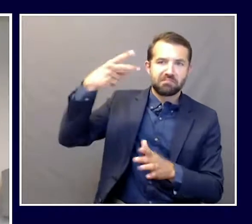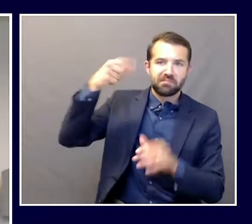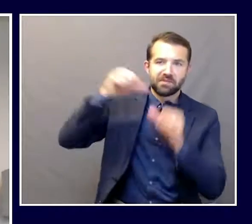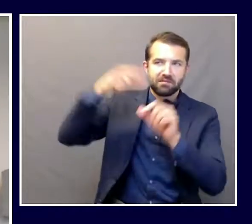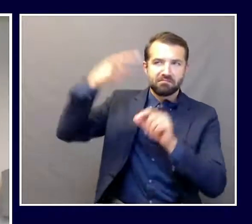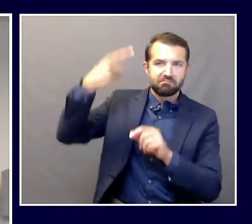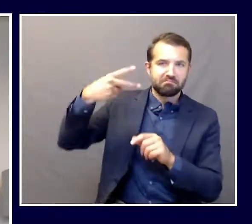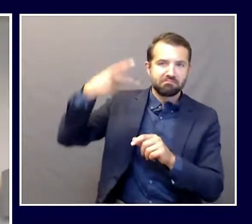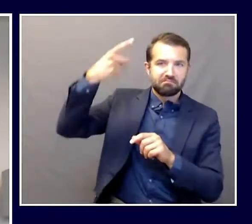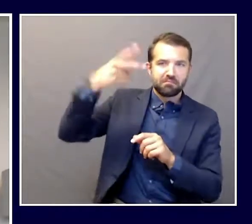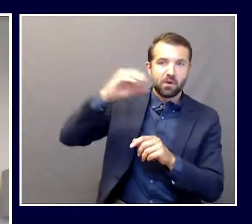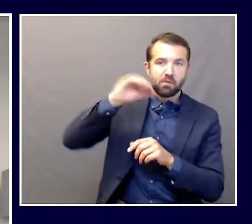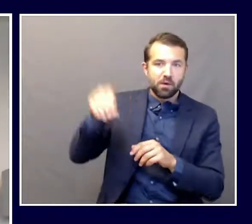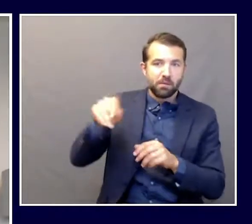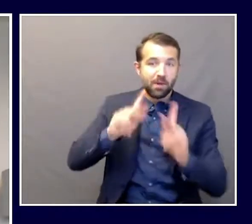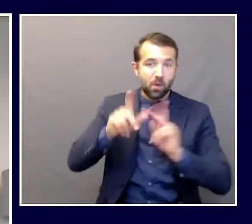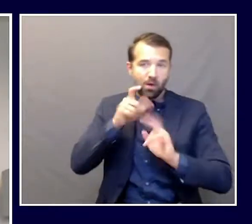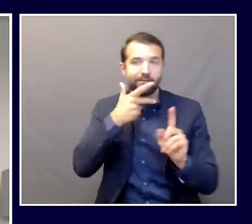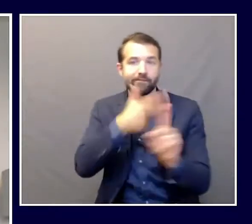pace has slowed down.